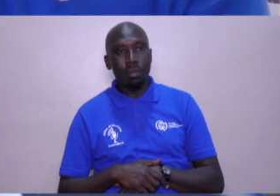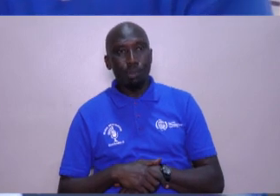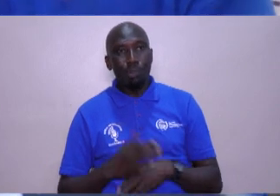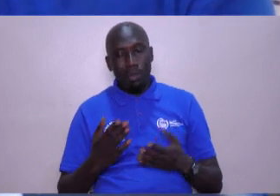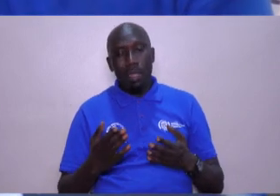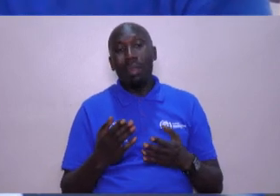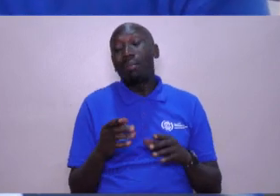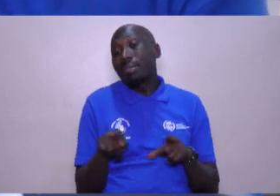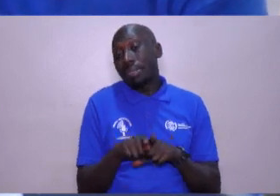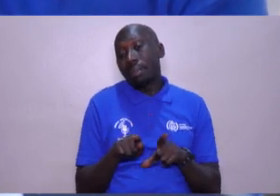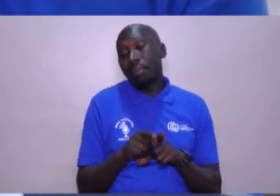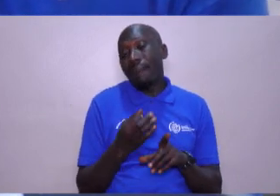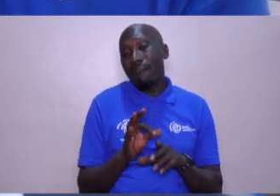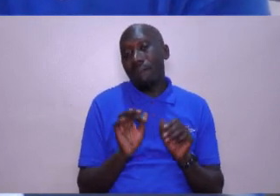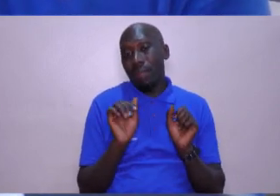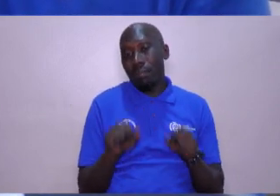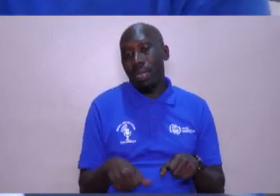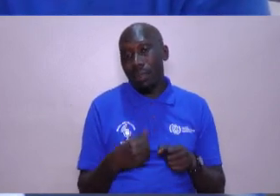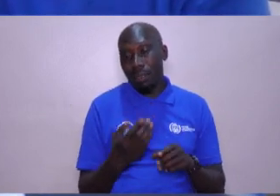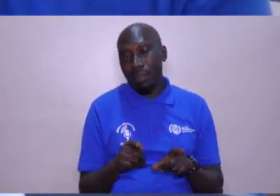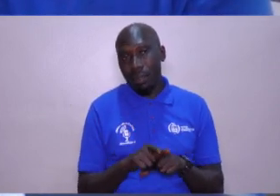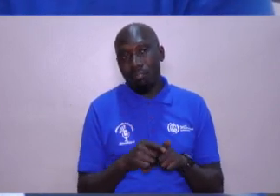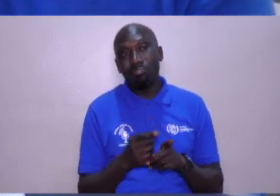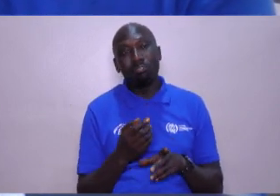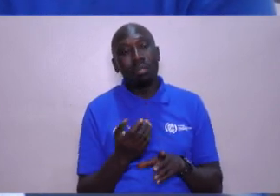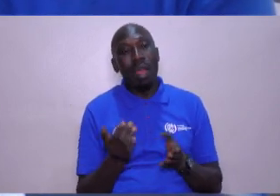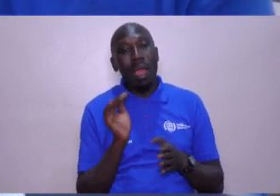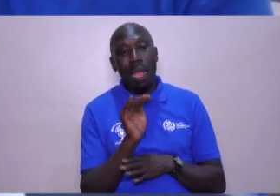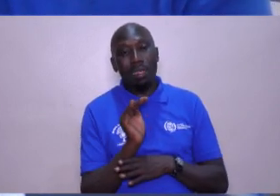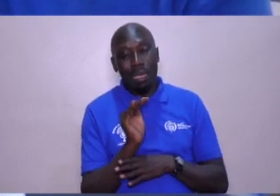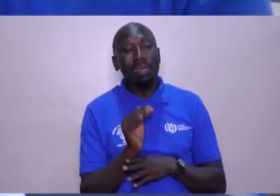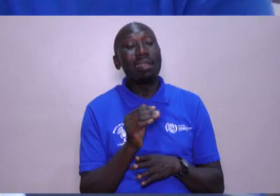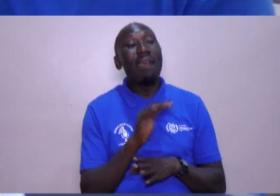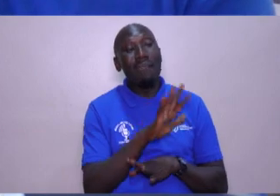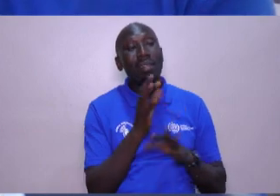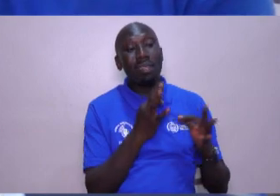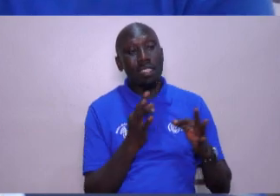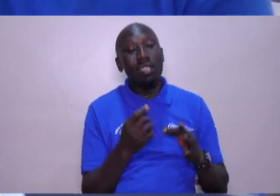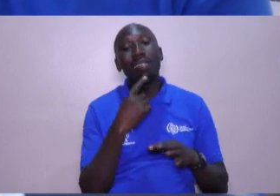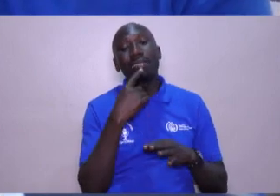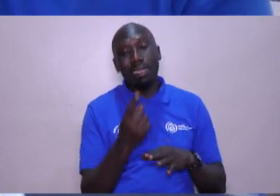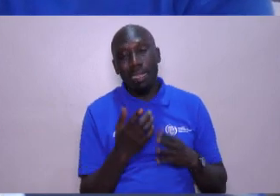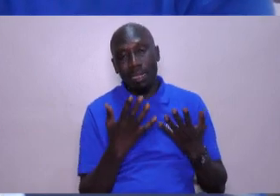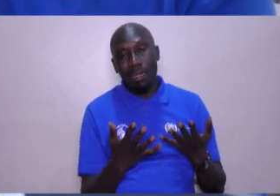If I may respond with every text you are seeing there,